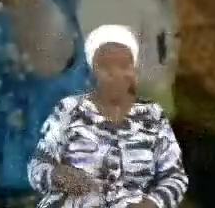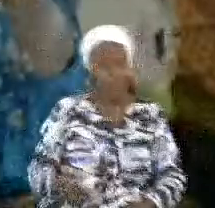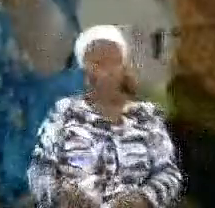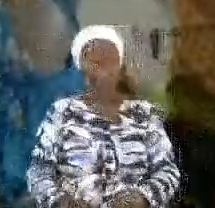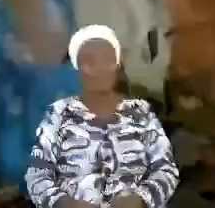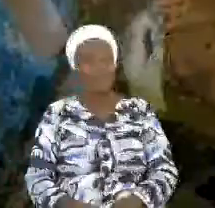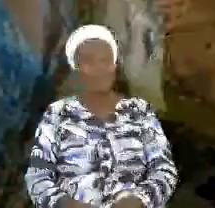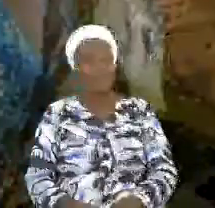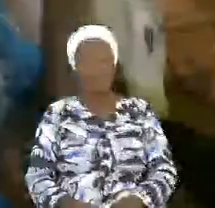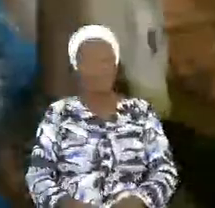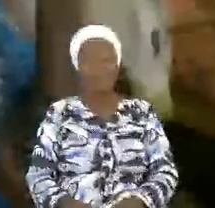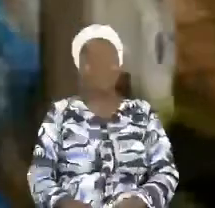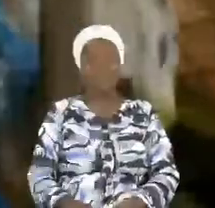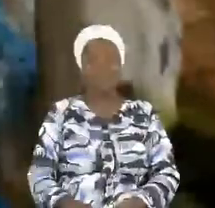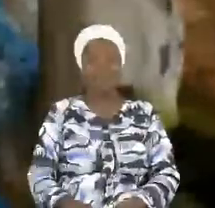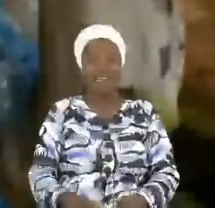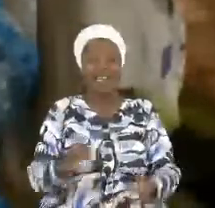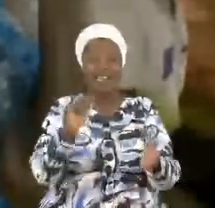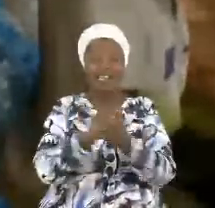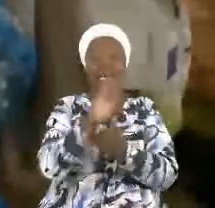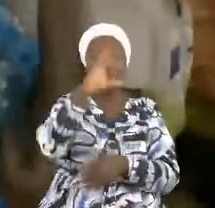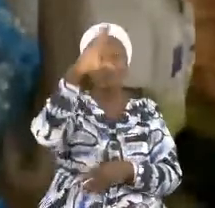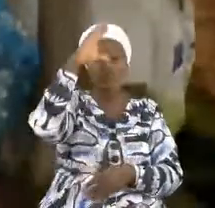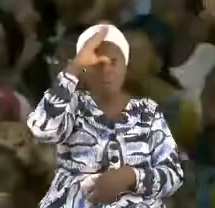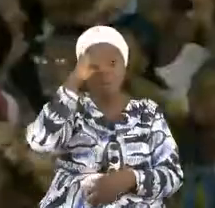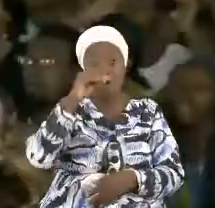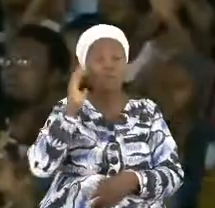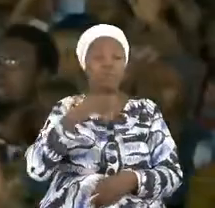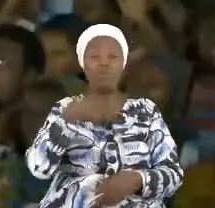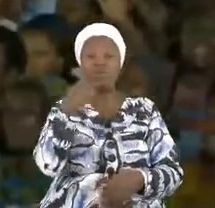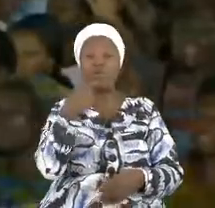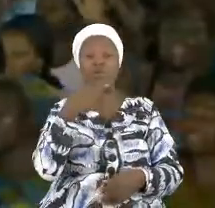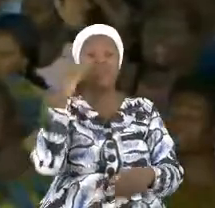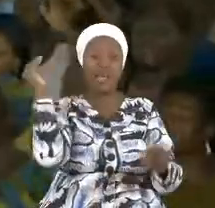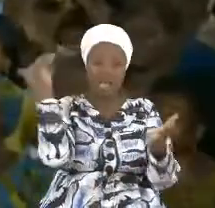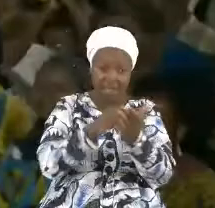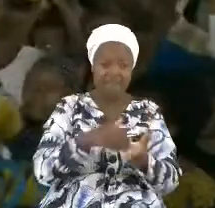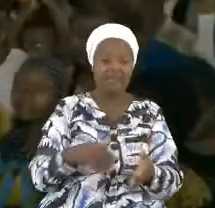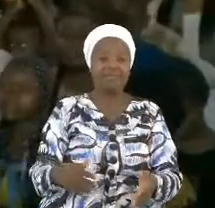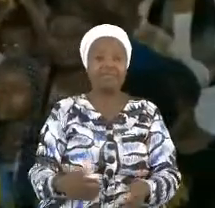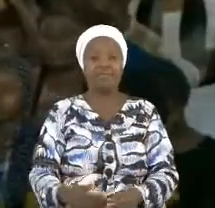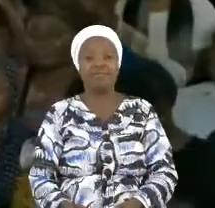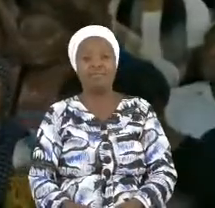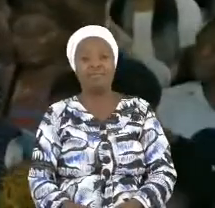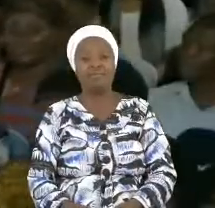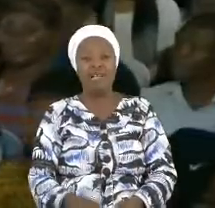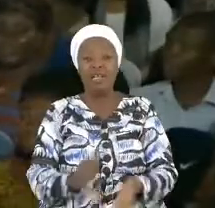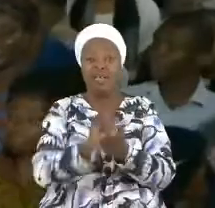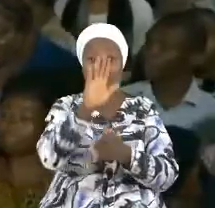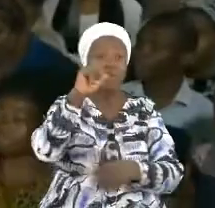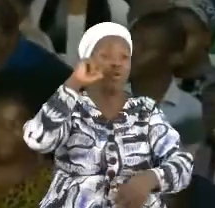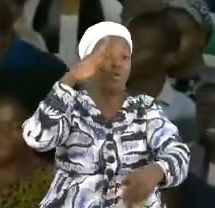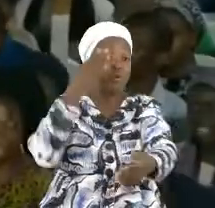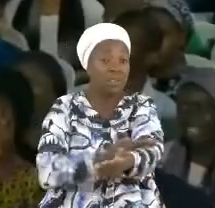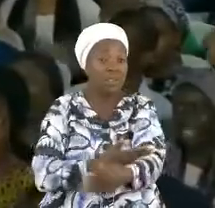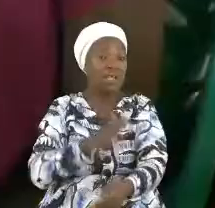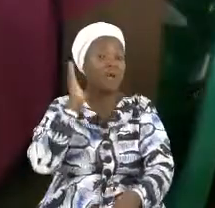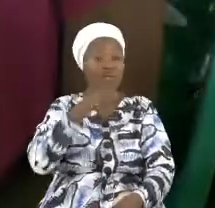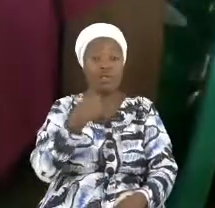That your boy will speak again. That your daughter will speak